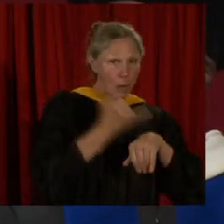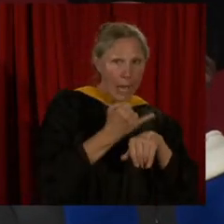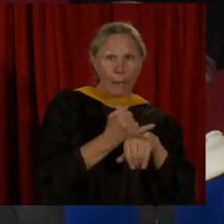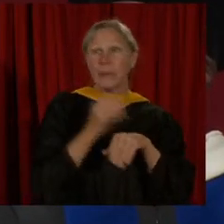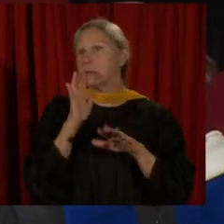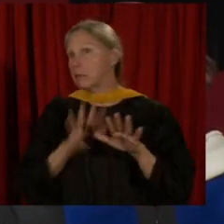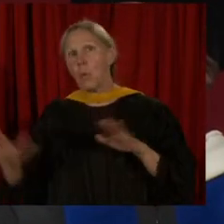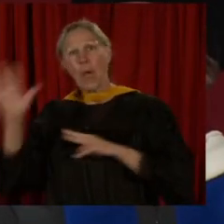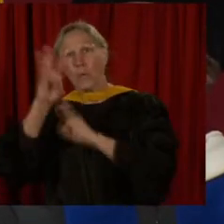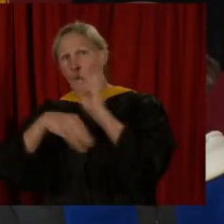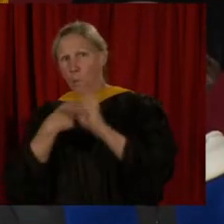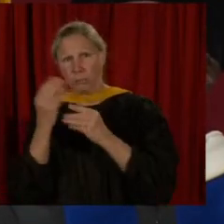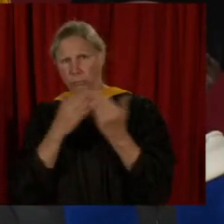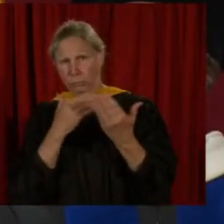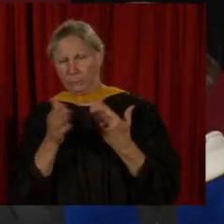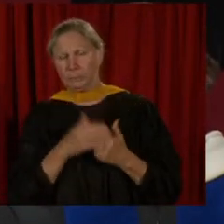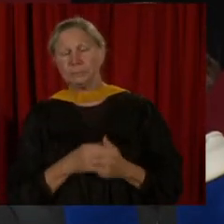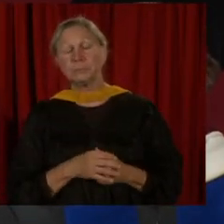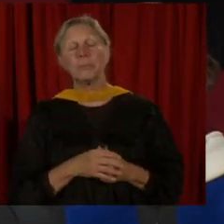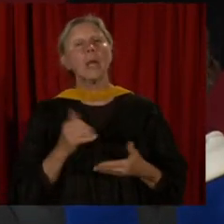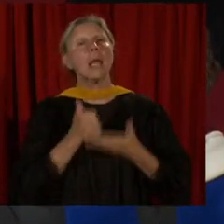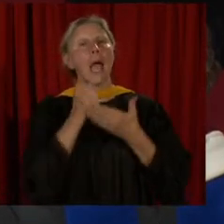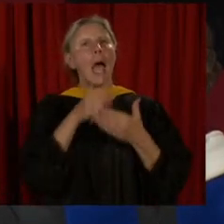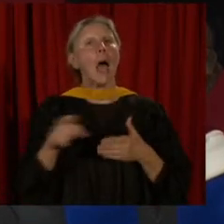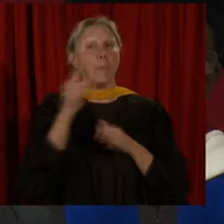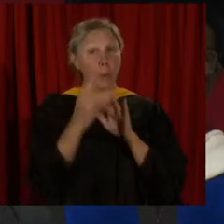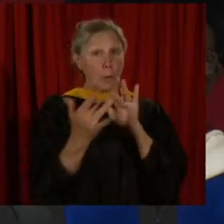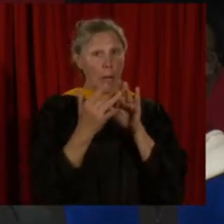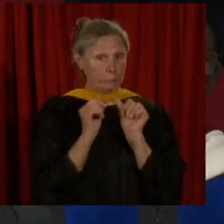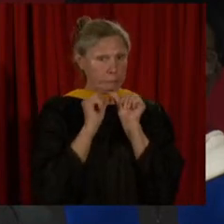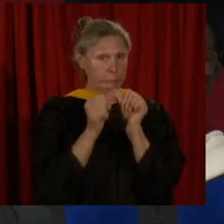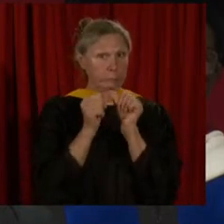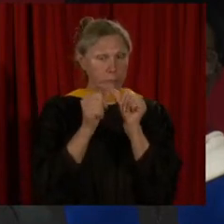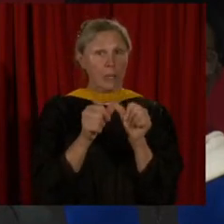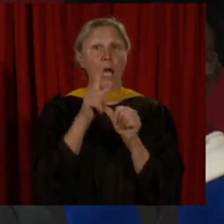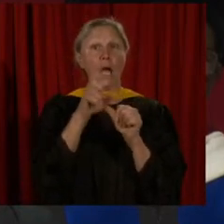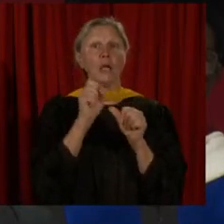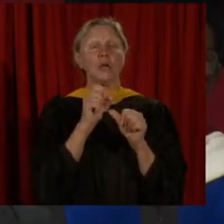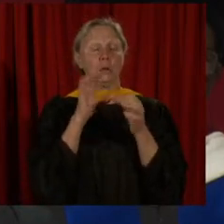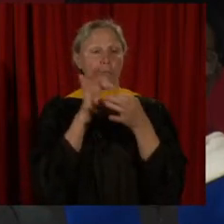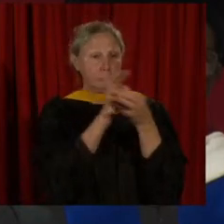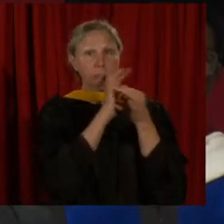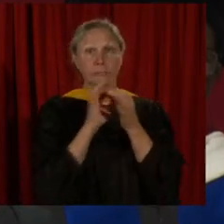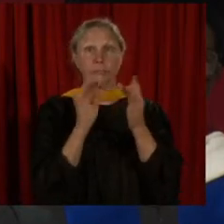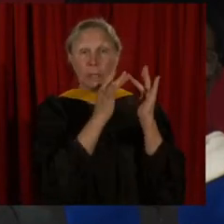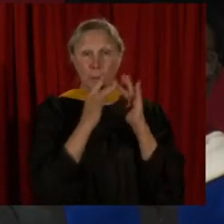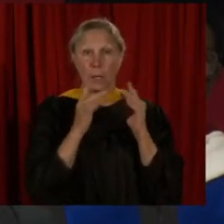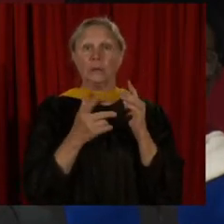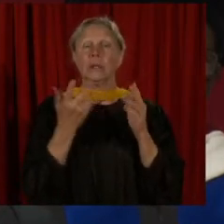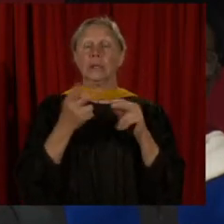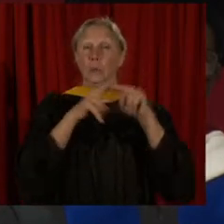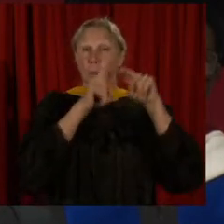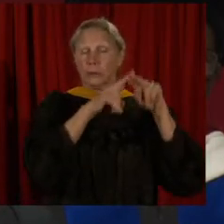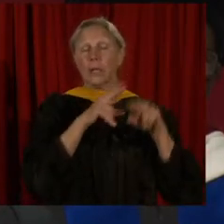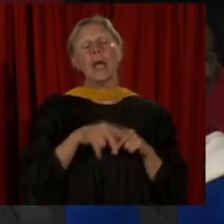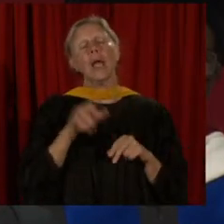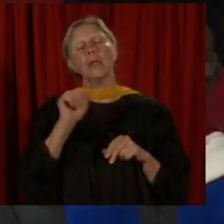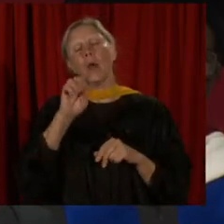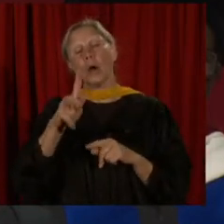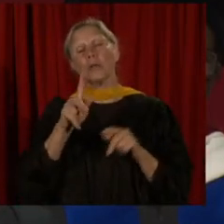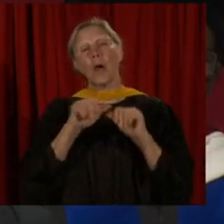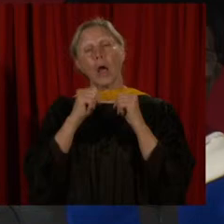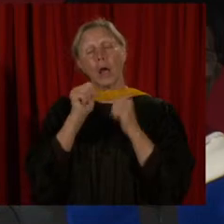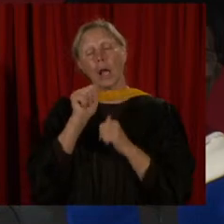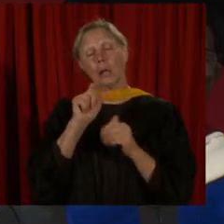the world. To help you maintain your connections and grow your alumni network, the Arkansas Alumni Association